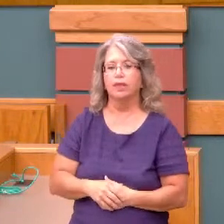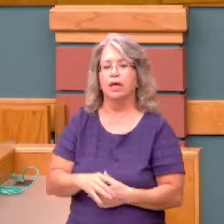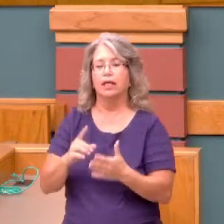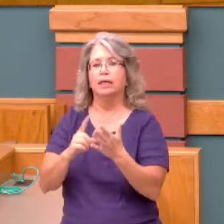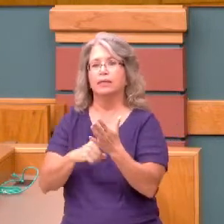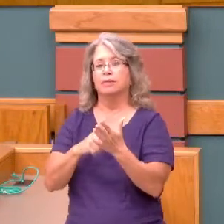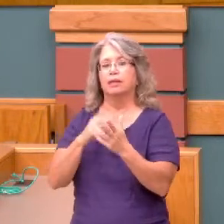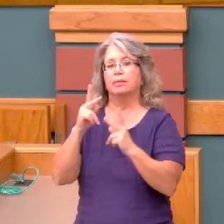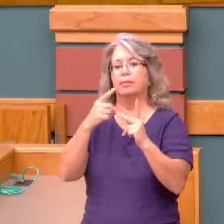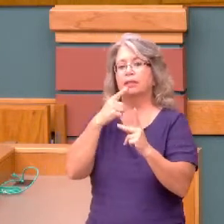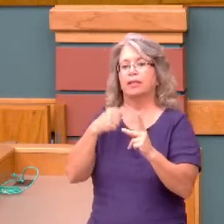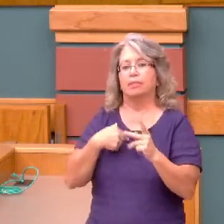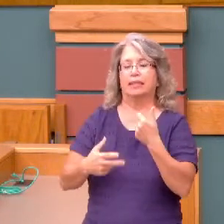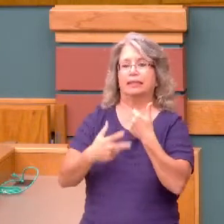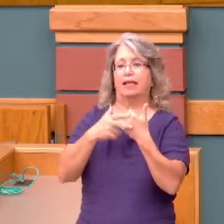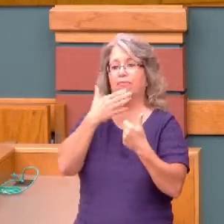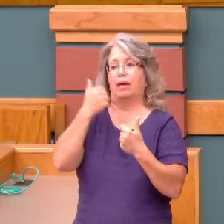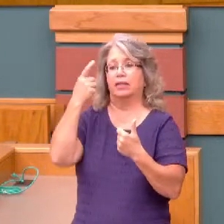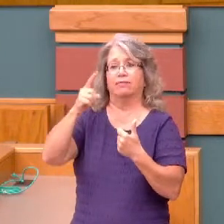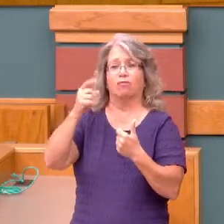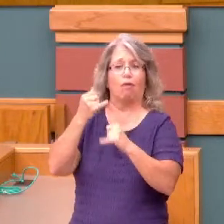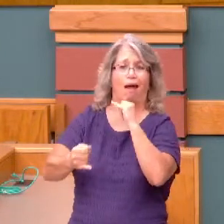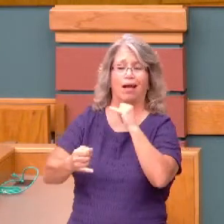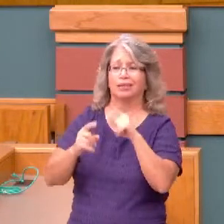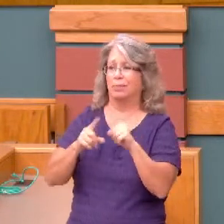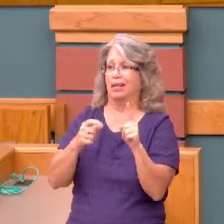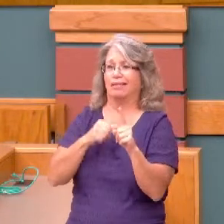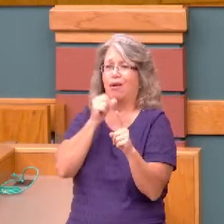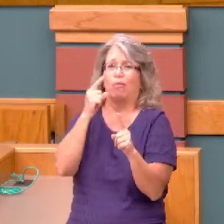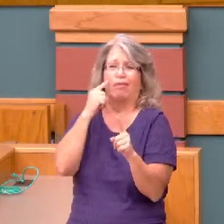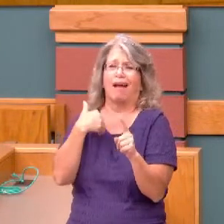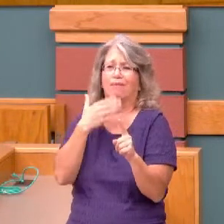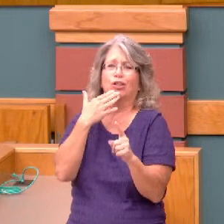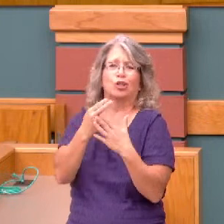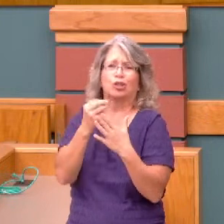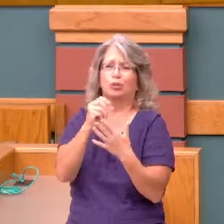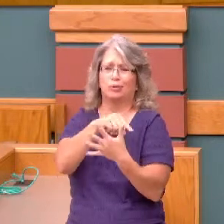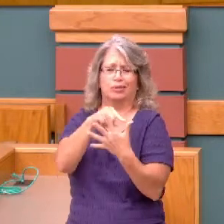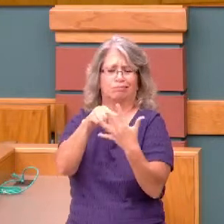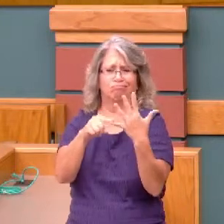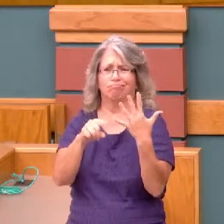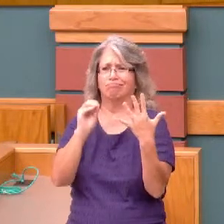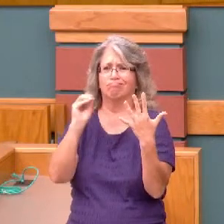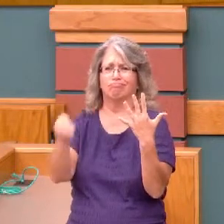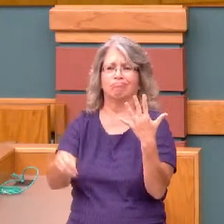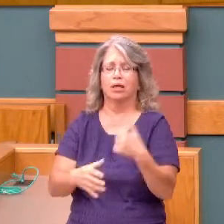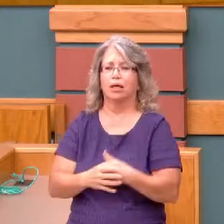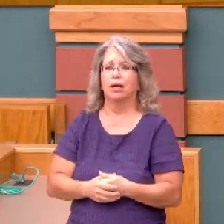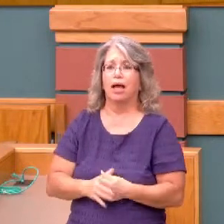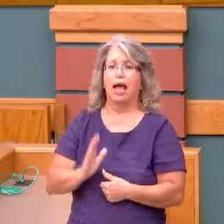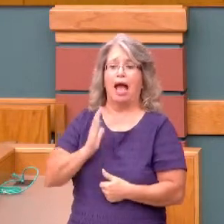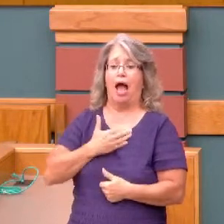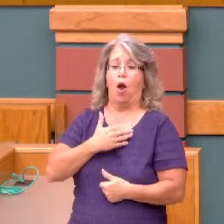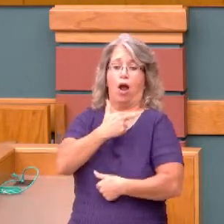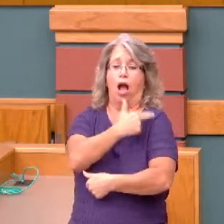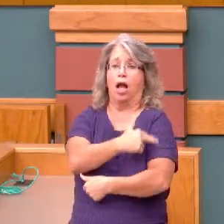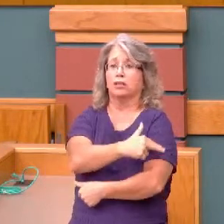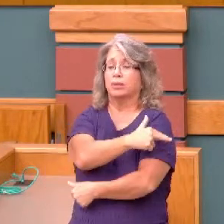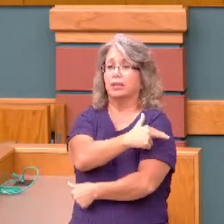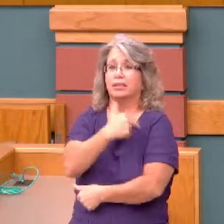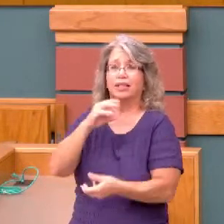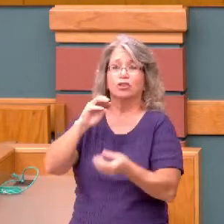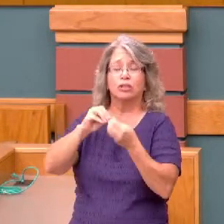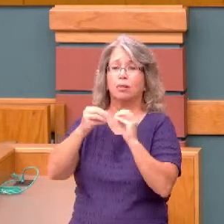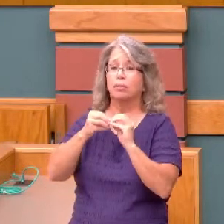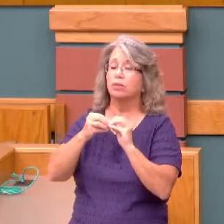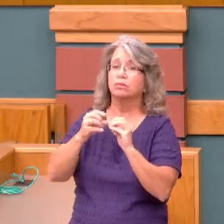best for last. In this case, I'm not sure I have good news anywhere. Our hospitalization rates are just downright frightening. They are